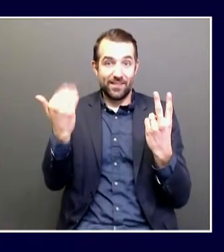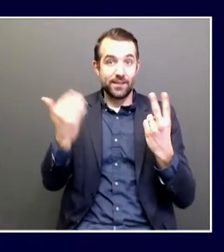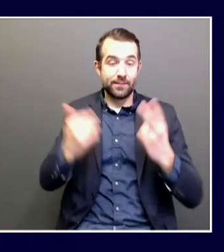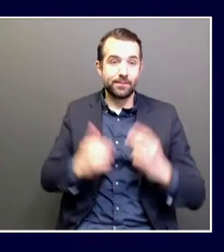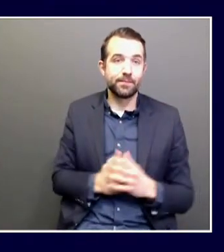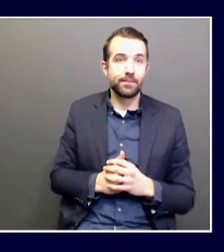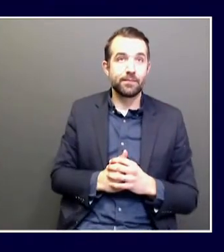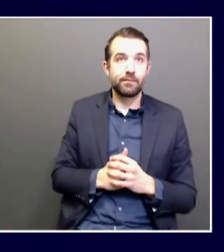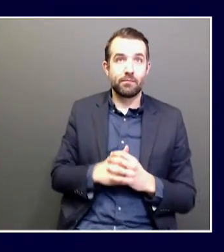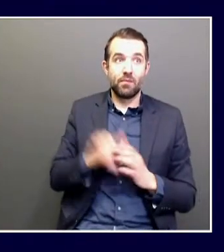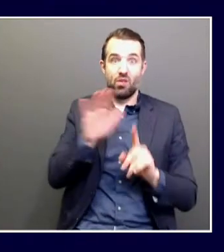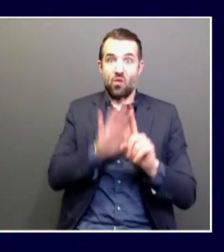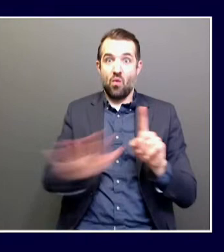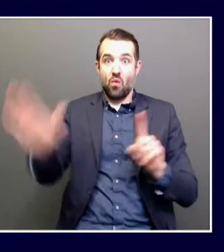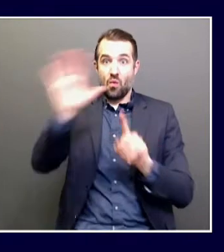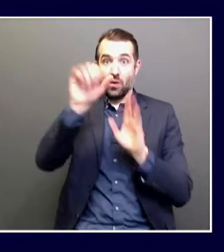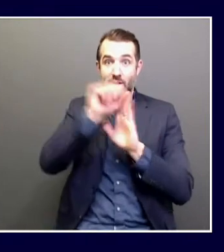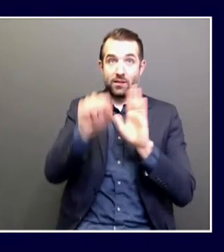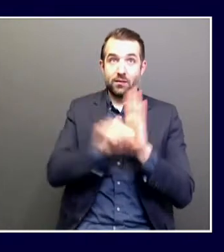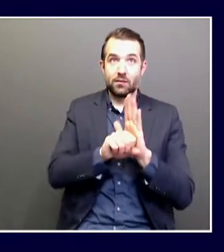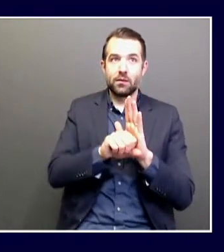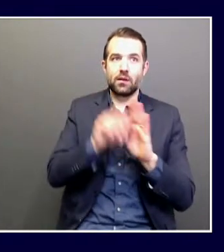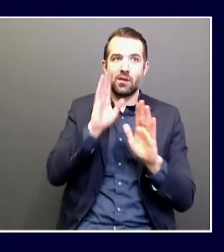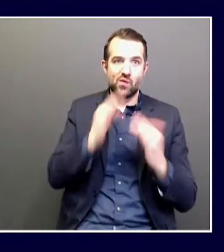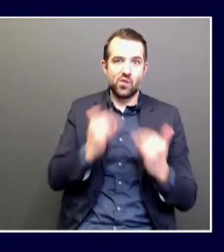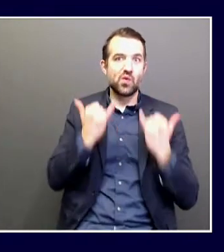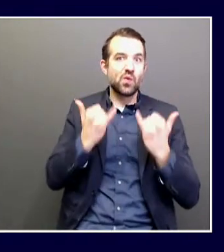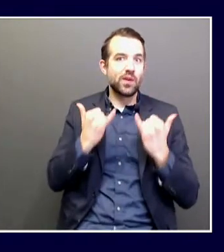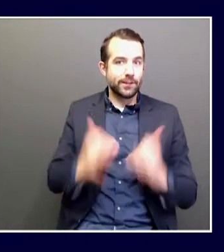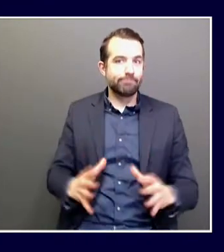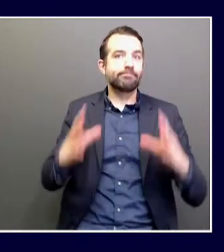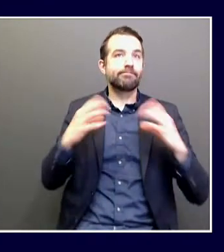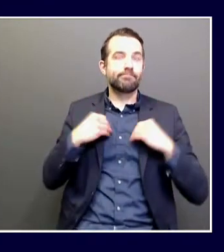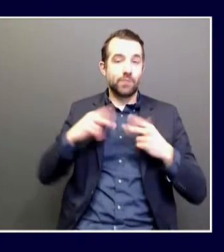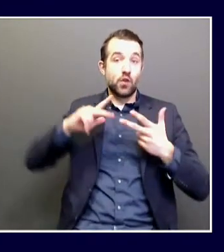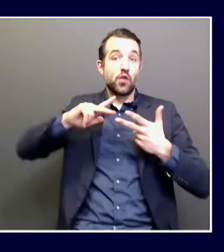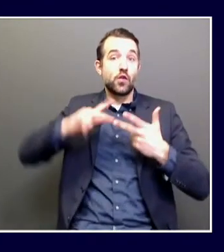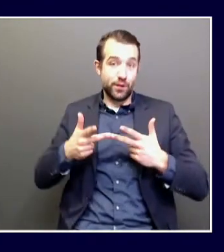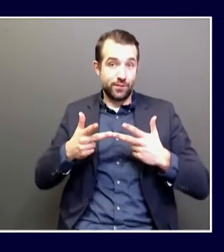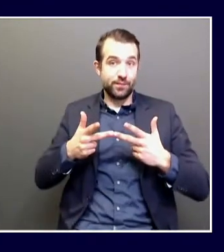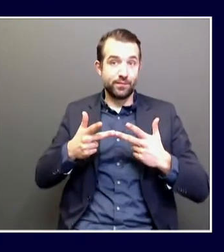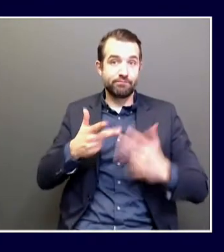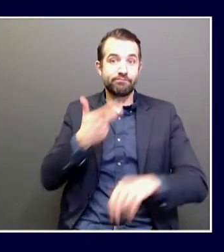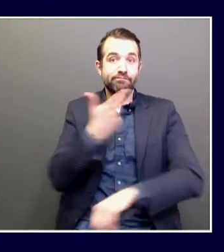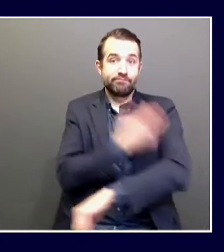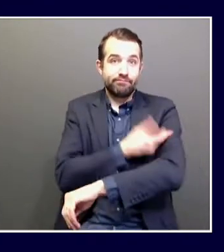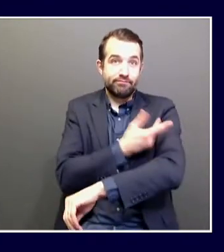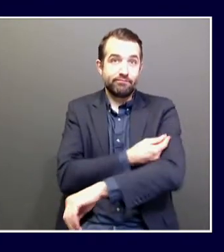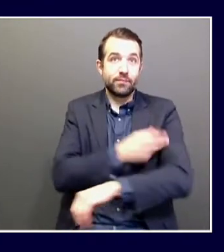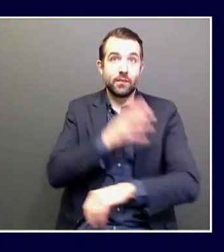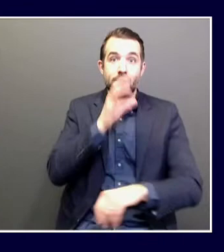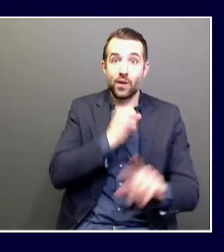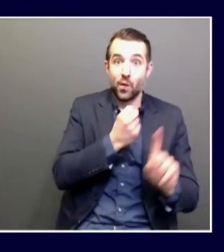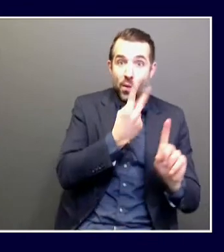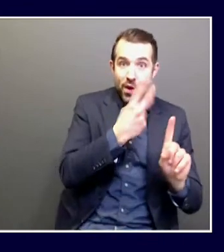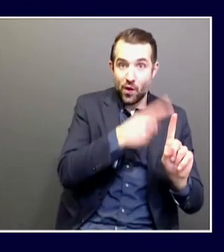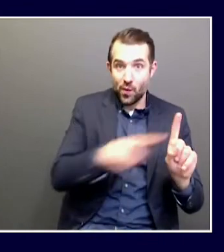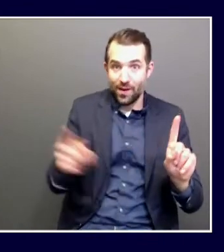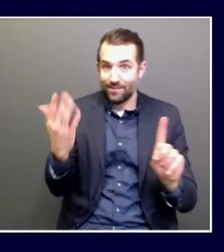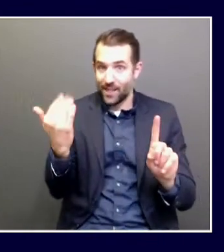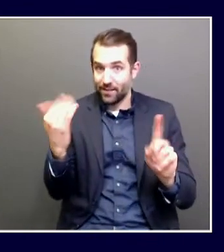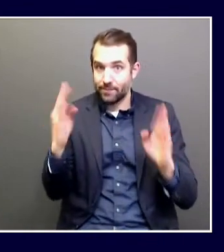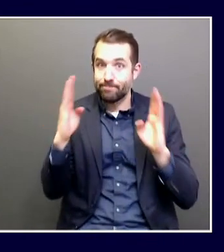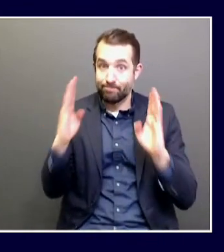offerings to include boosters for 12 to 15-year-olds as well. The second change earlier this